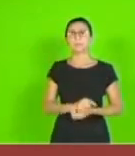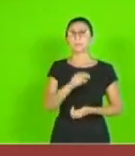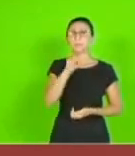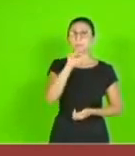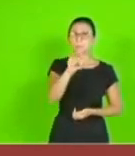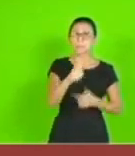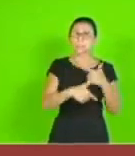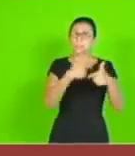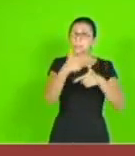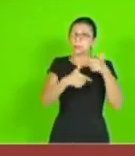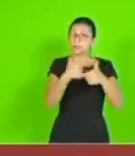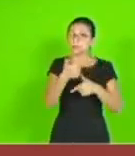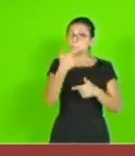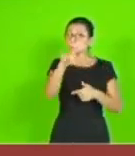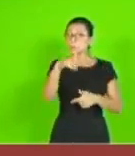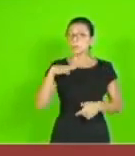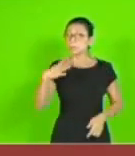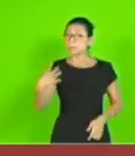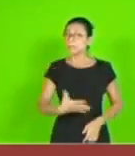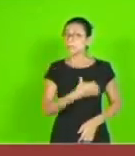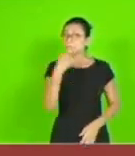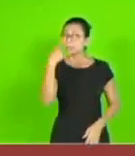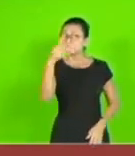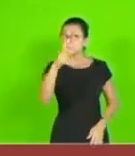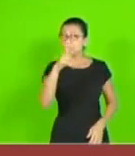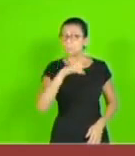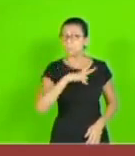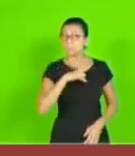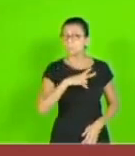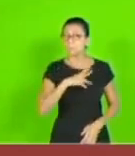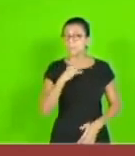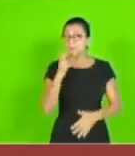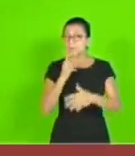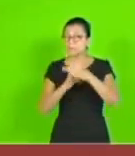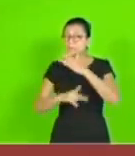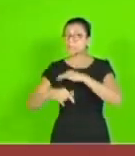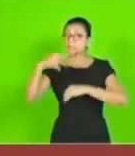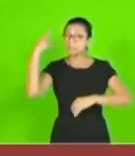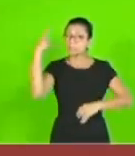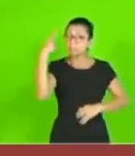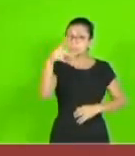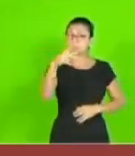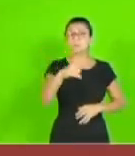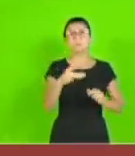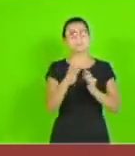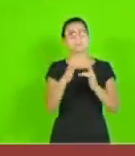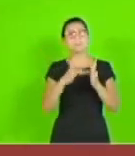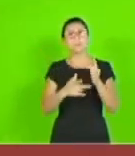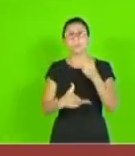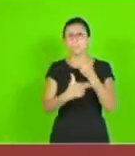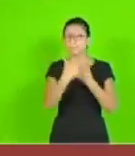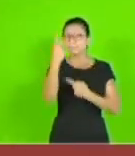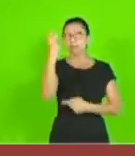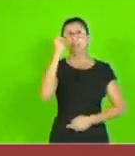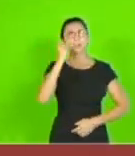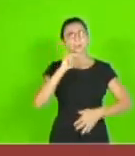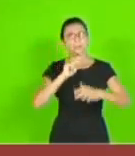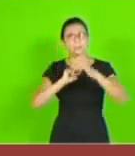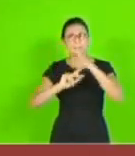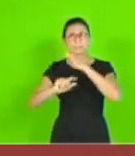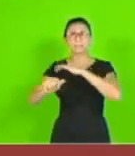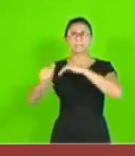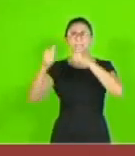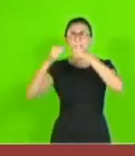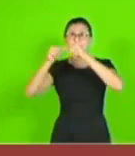You have to fight for a cause that's. You have to fight for this cause. The eternity is a cause that's yours. It's something that